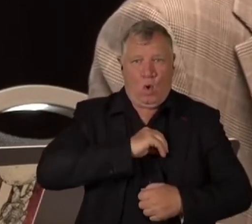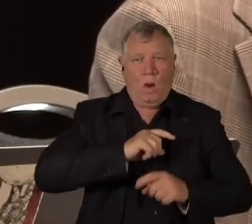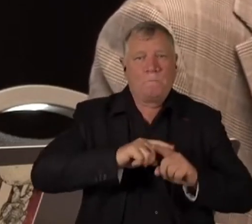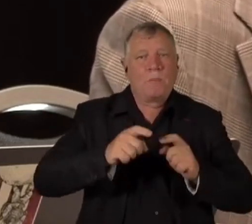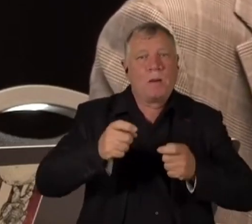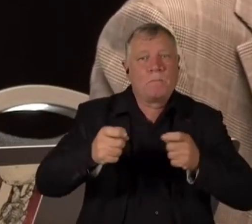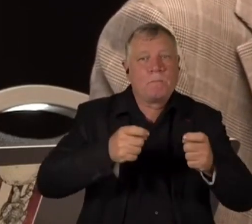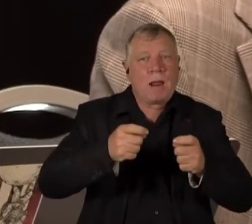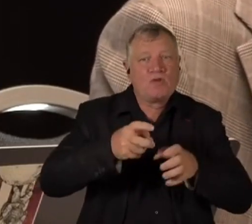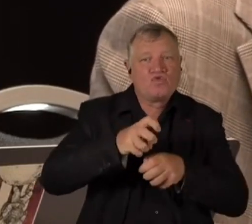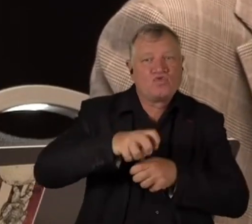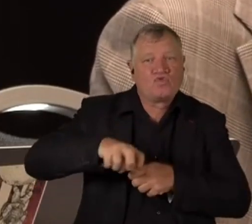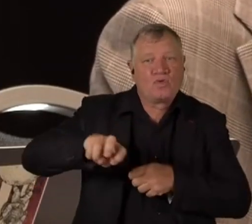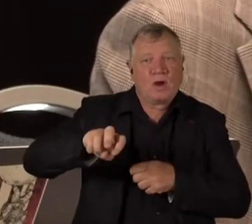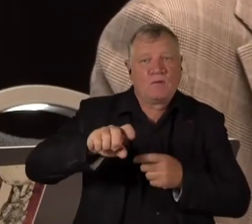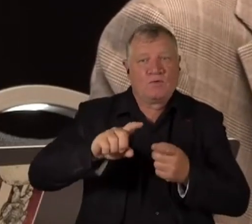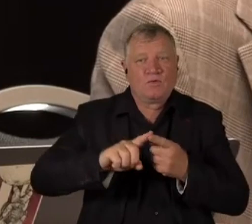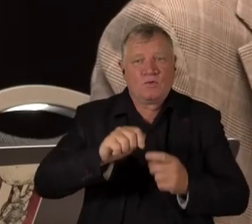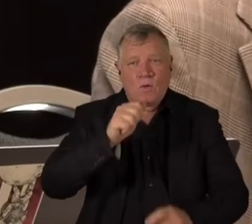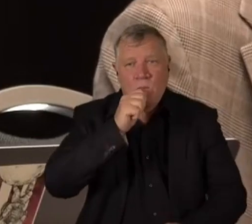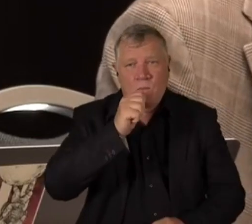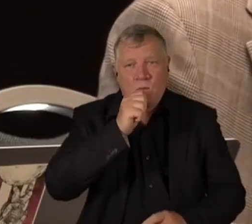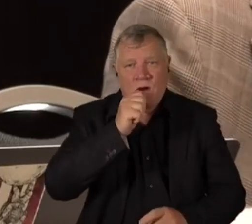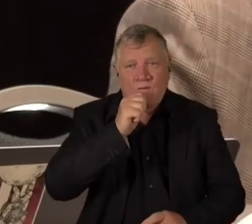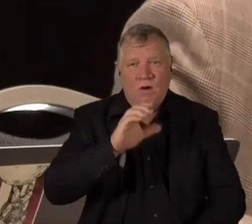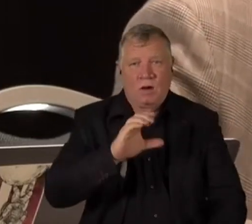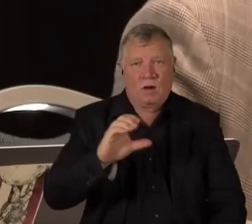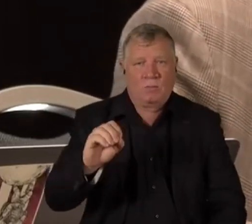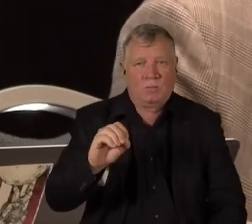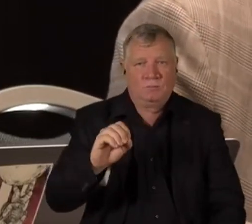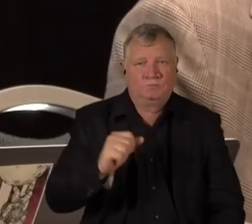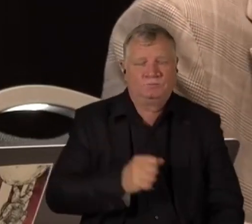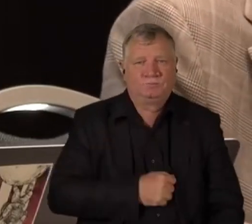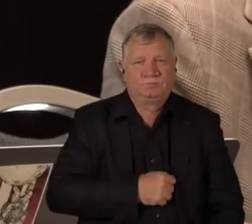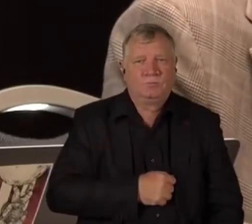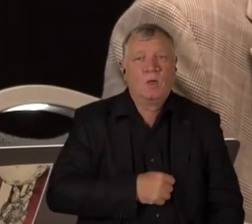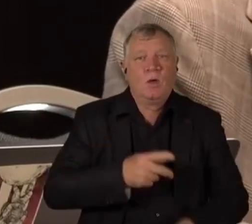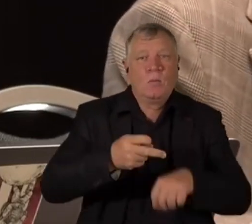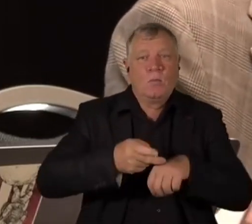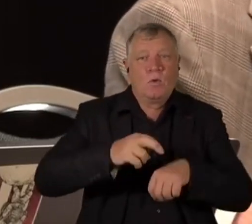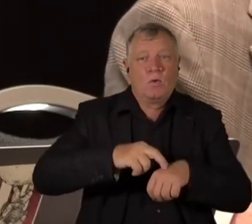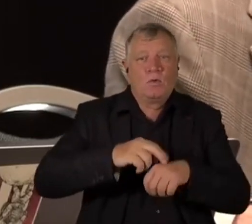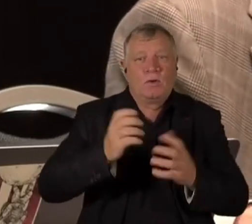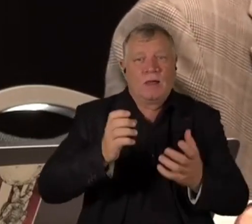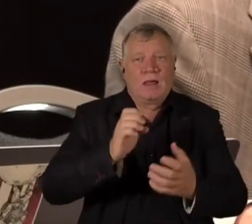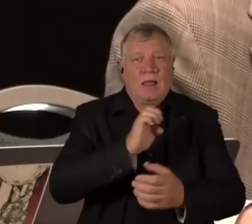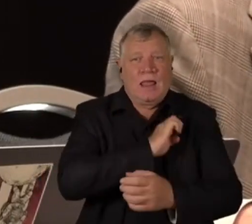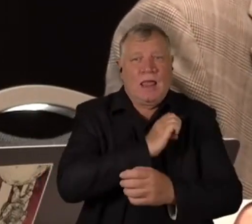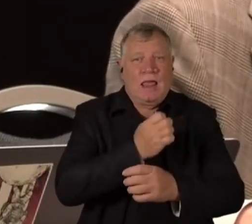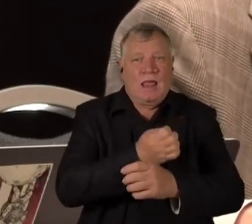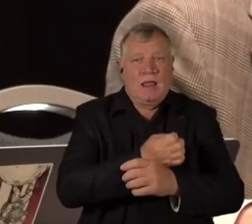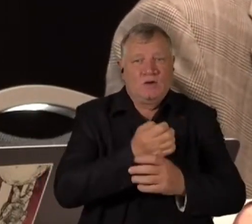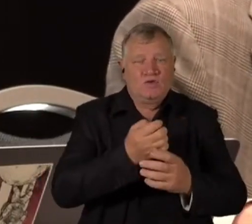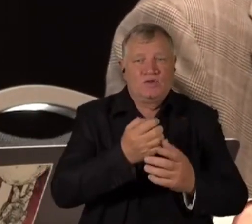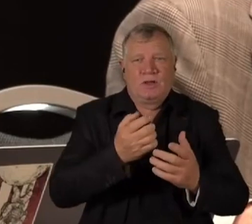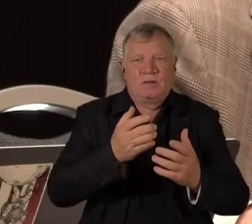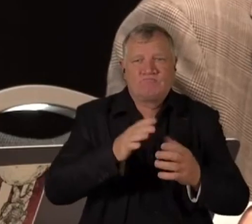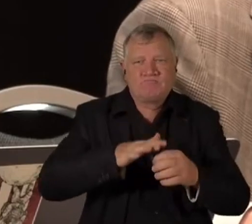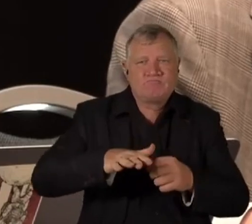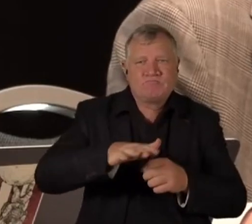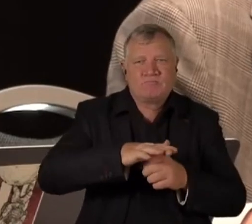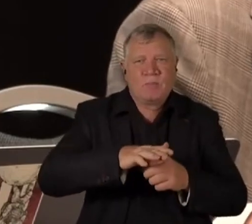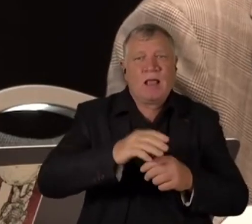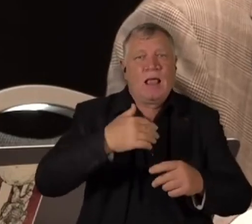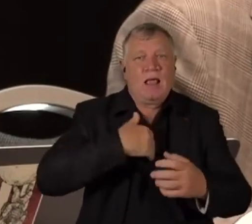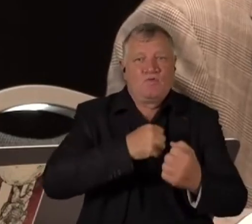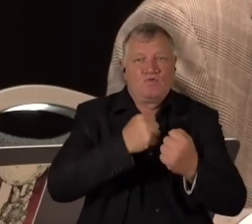management was transferred to private operators. The Puerto Rico Energy Bureau was strengthened into a truly